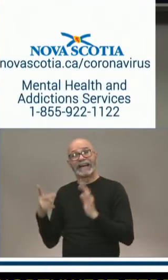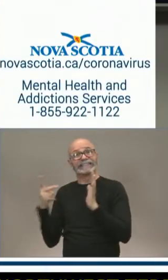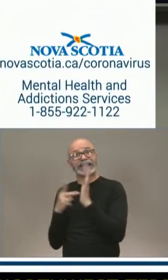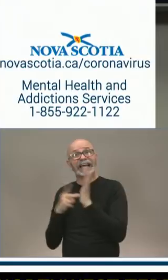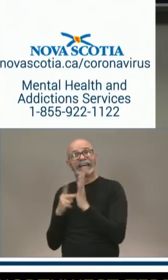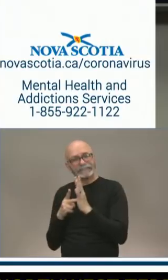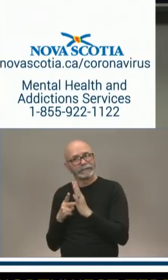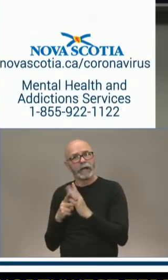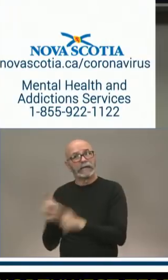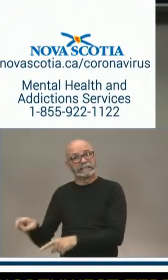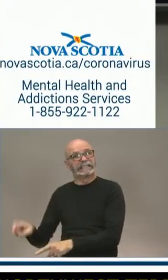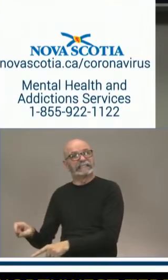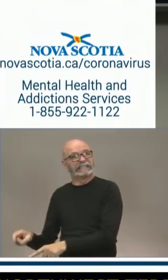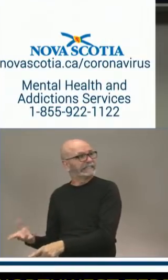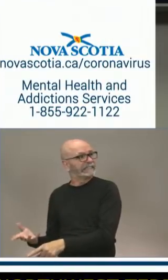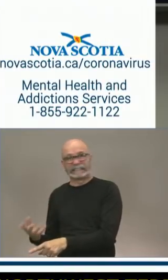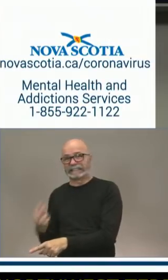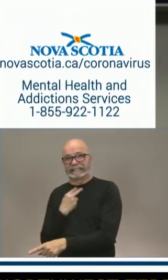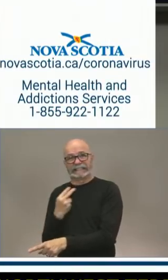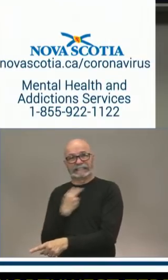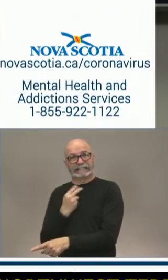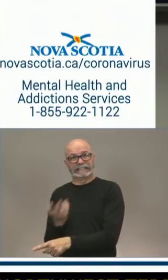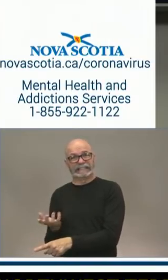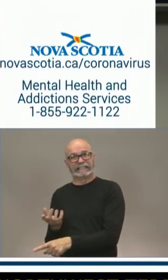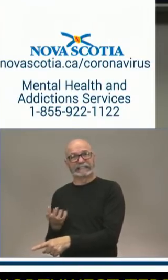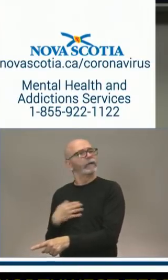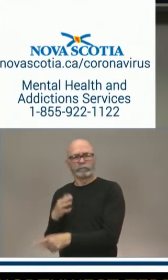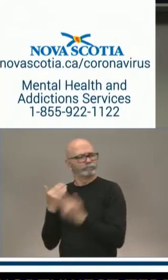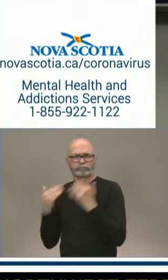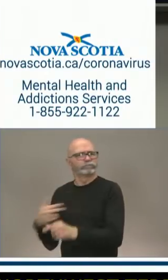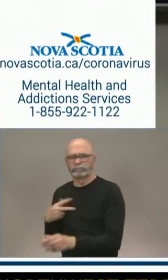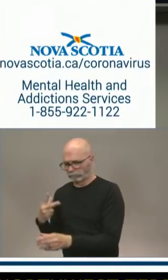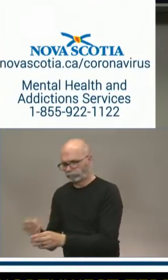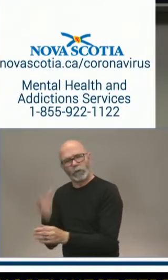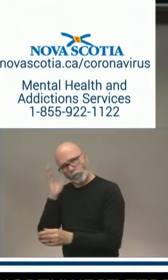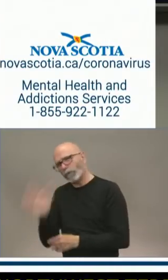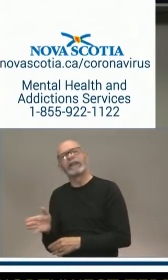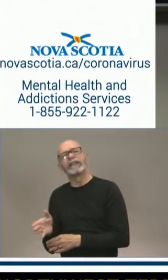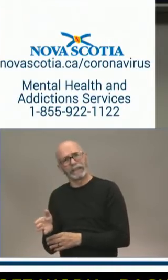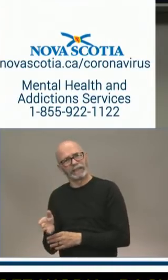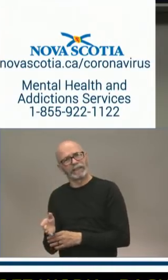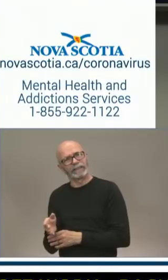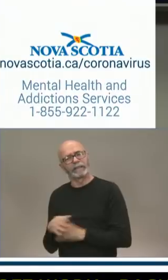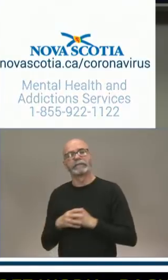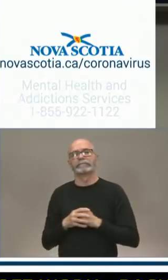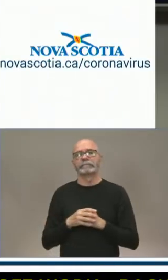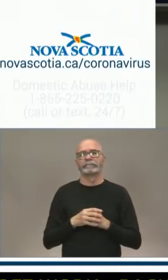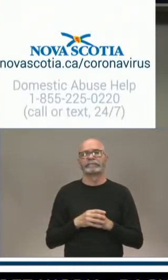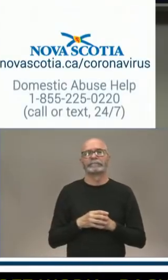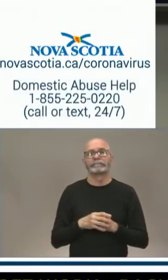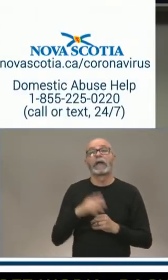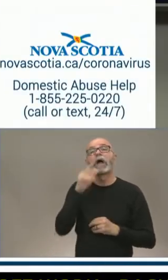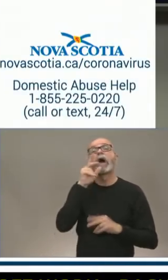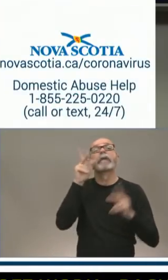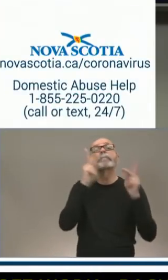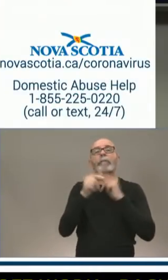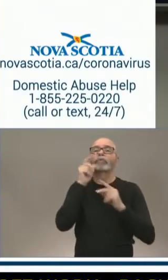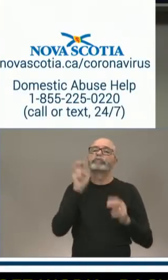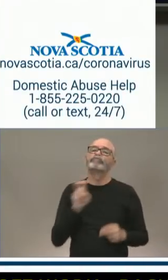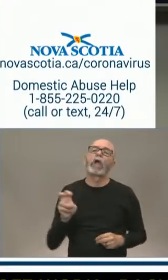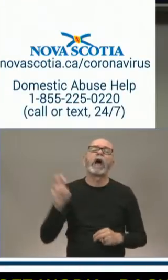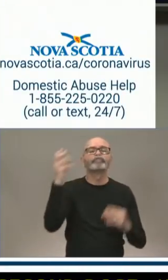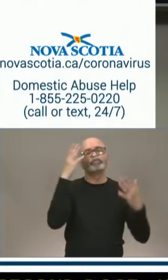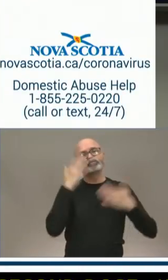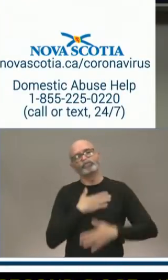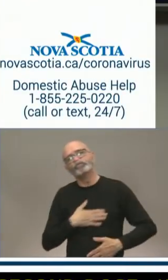given them the vaccine. What we will not vaccinate, though, is what we call vaccine tourism. If somebody wants to